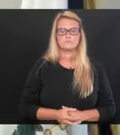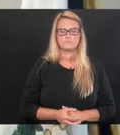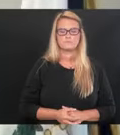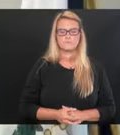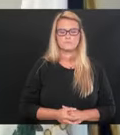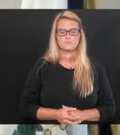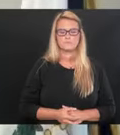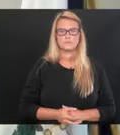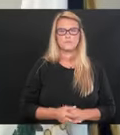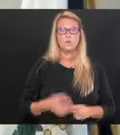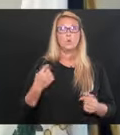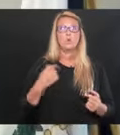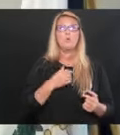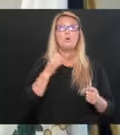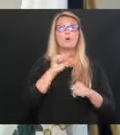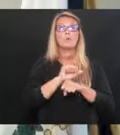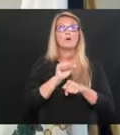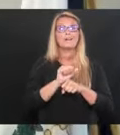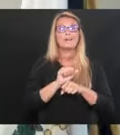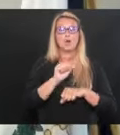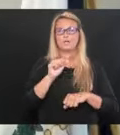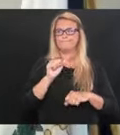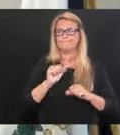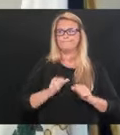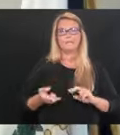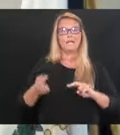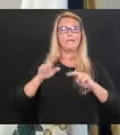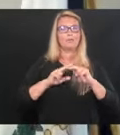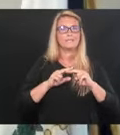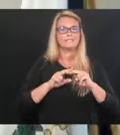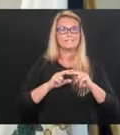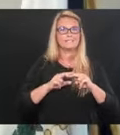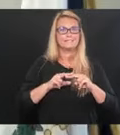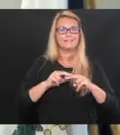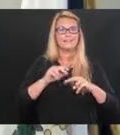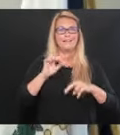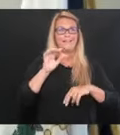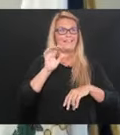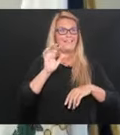on increasing the time frame between those polls. We've